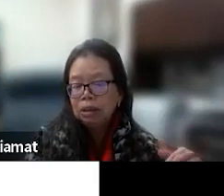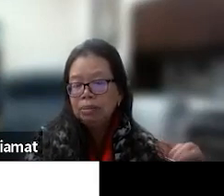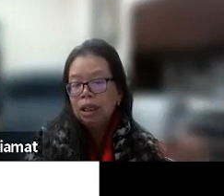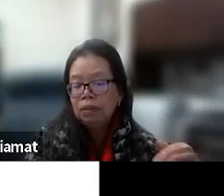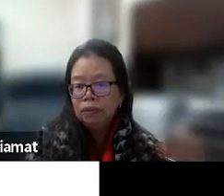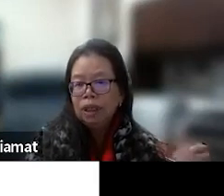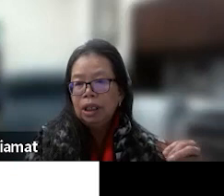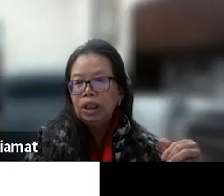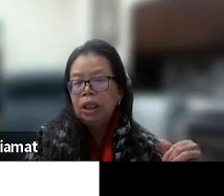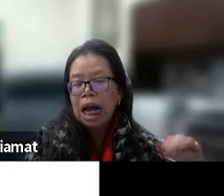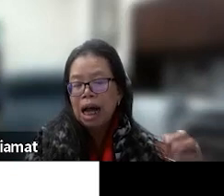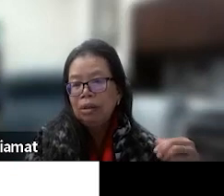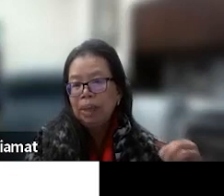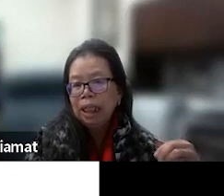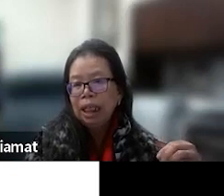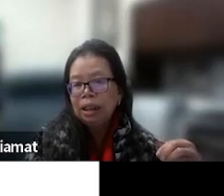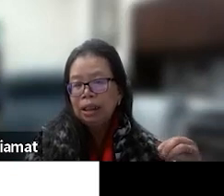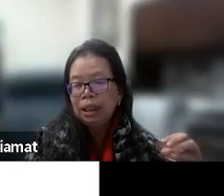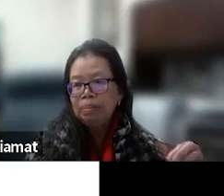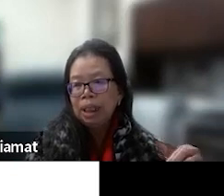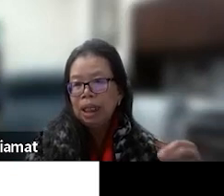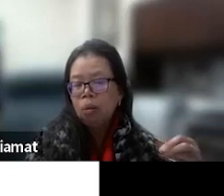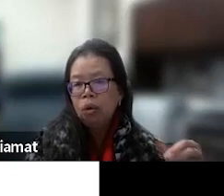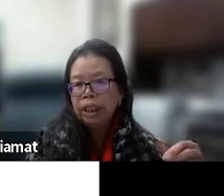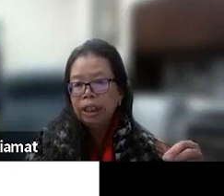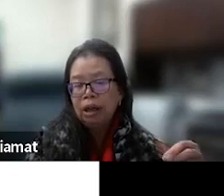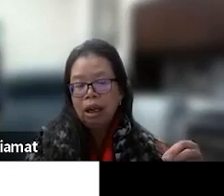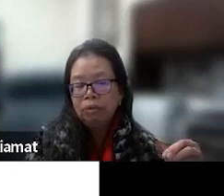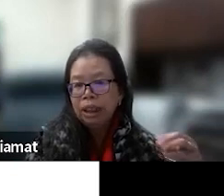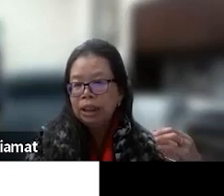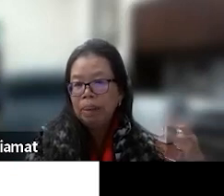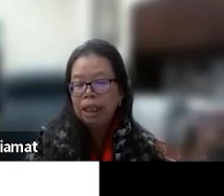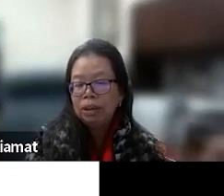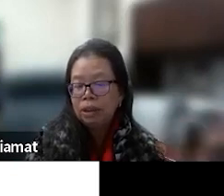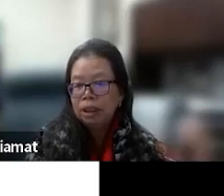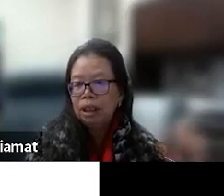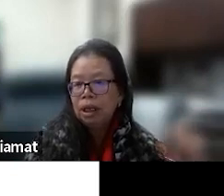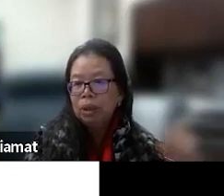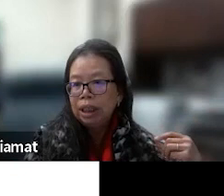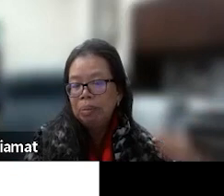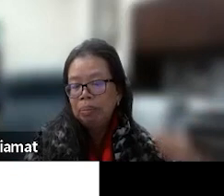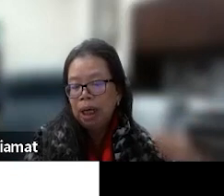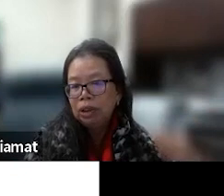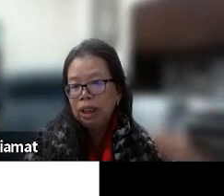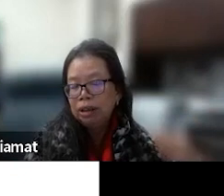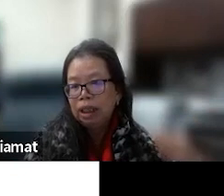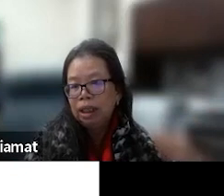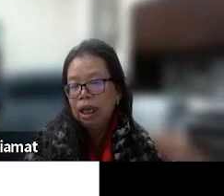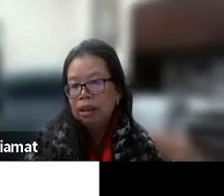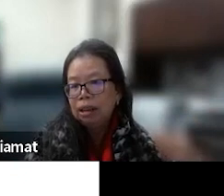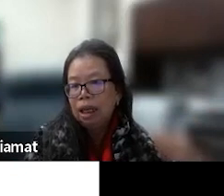in terms of how the money is going to be awarded. It all really depends on what type of